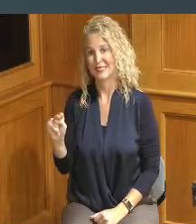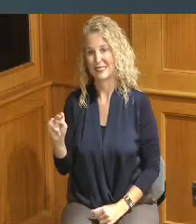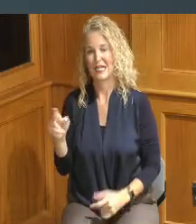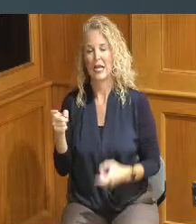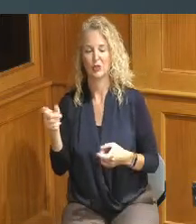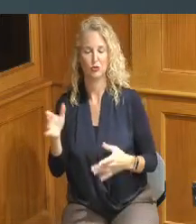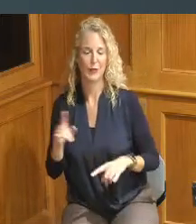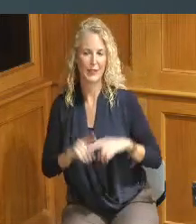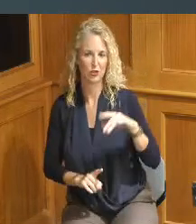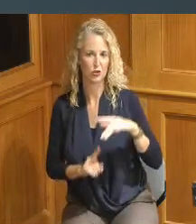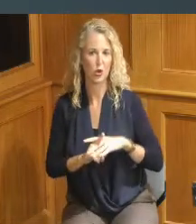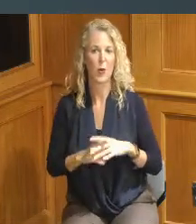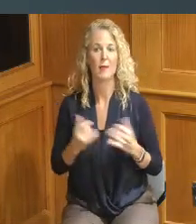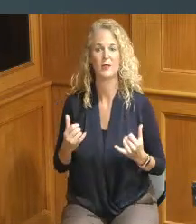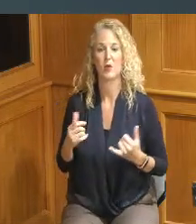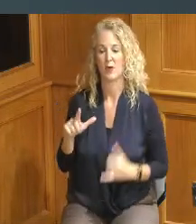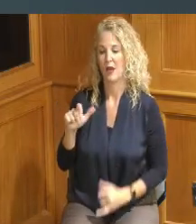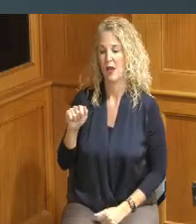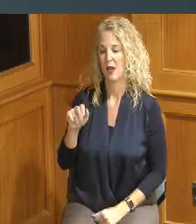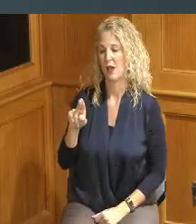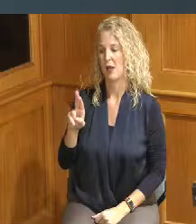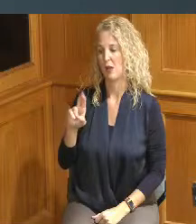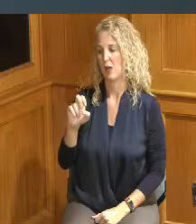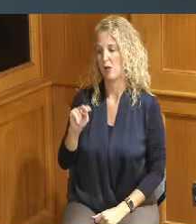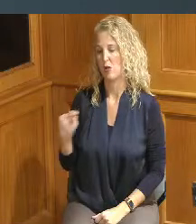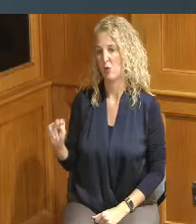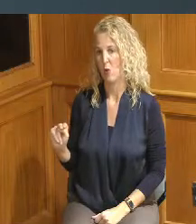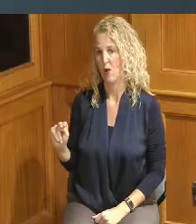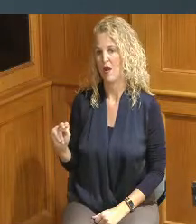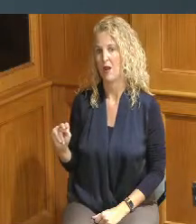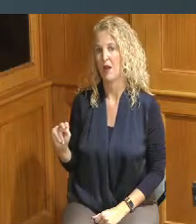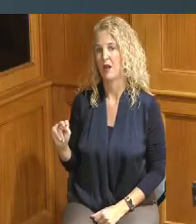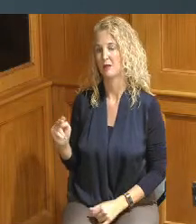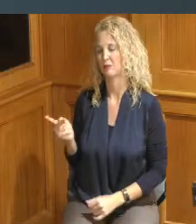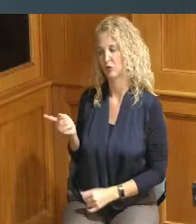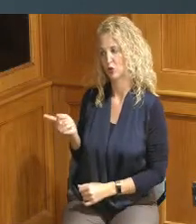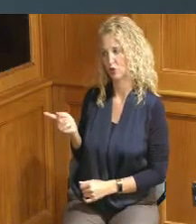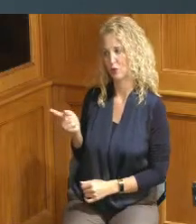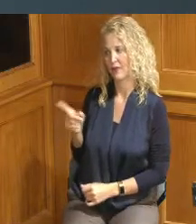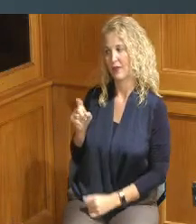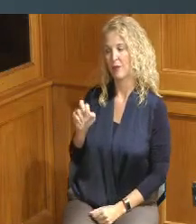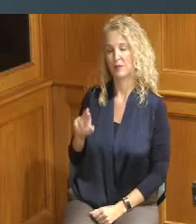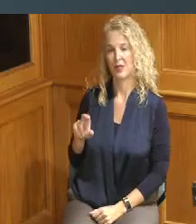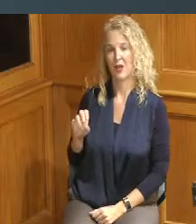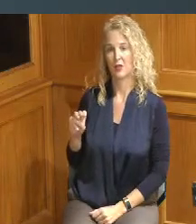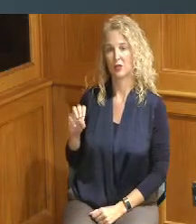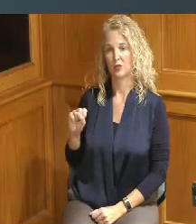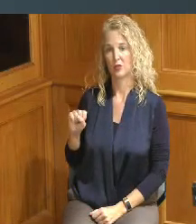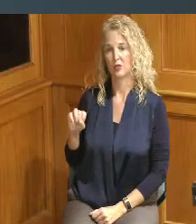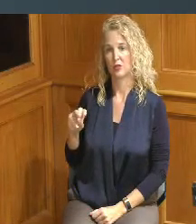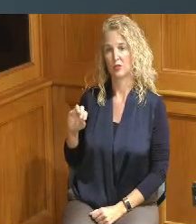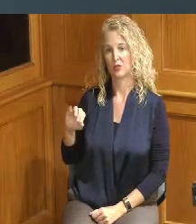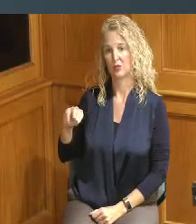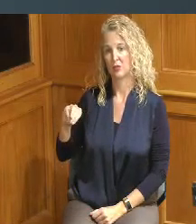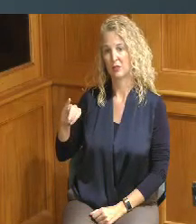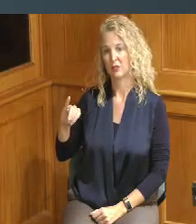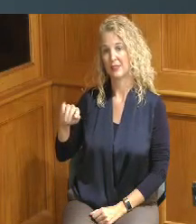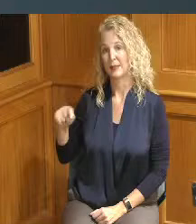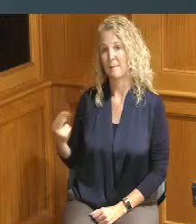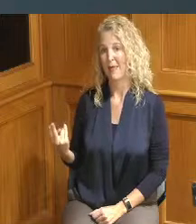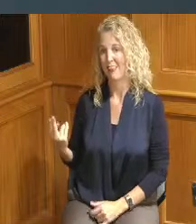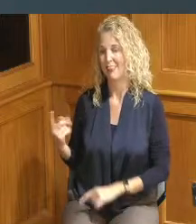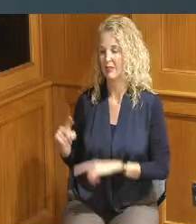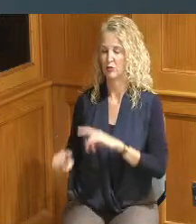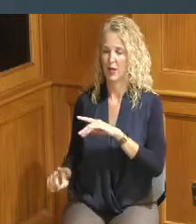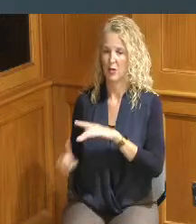us, Lauren Everett. We want to acknowledge Dr. Meredith Smith, who could not be with